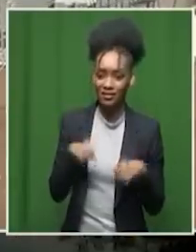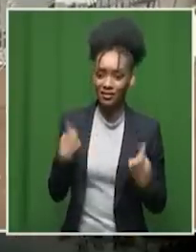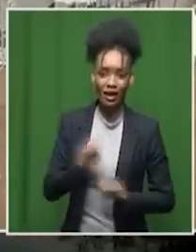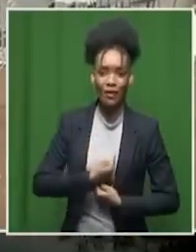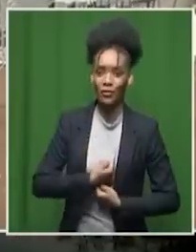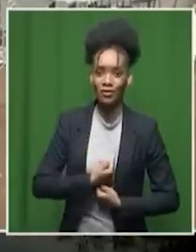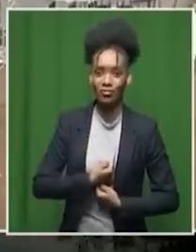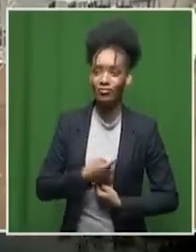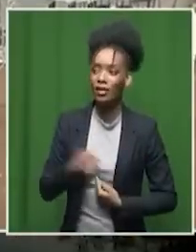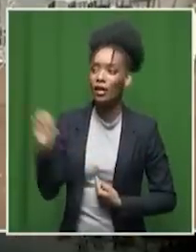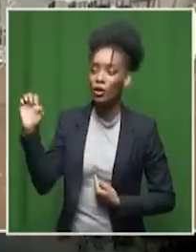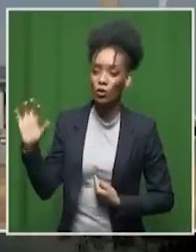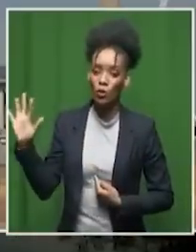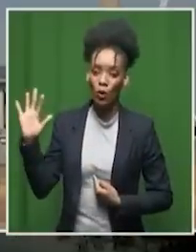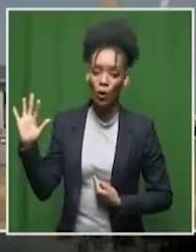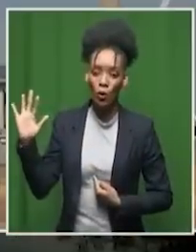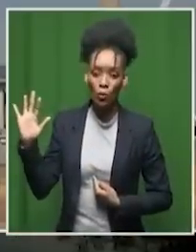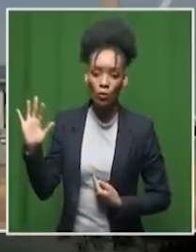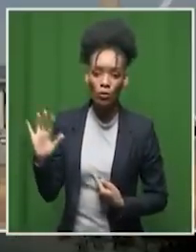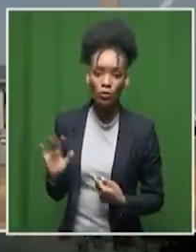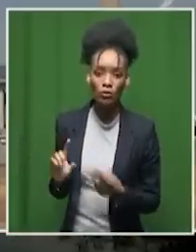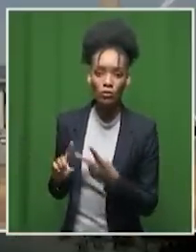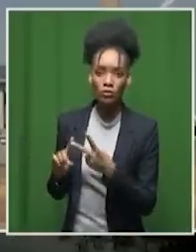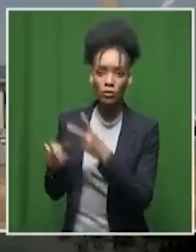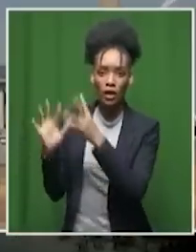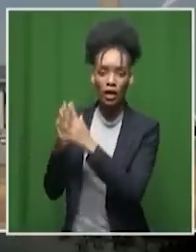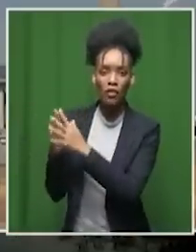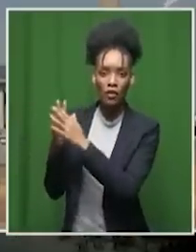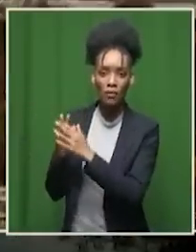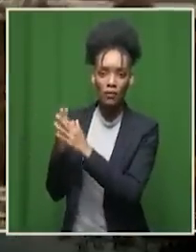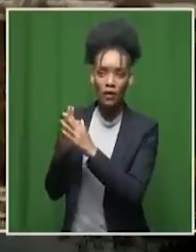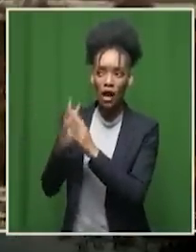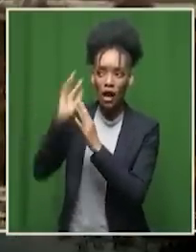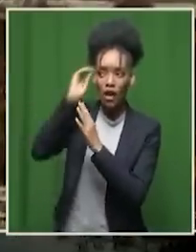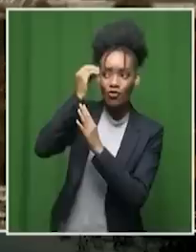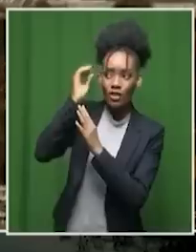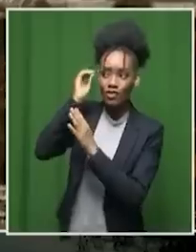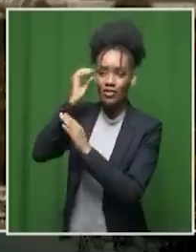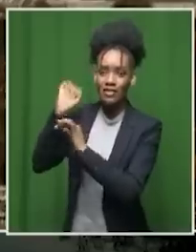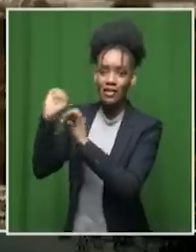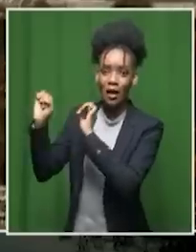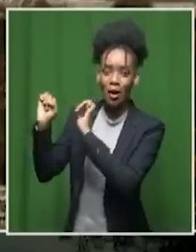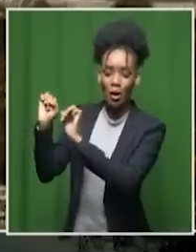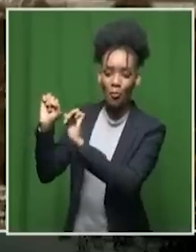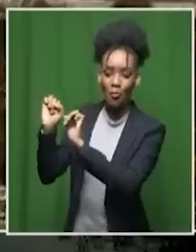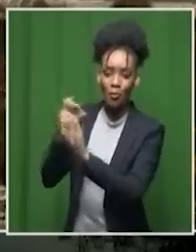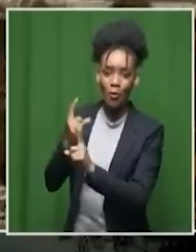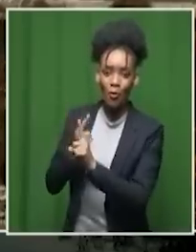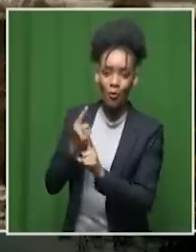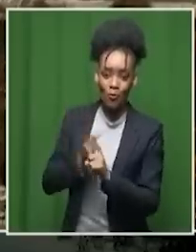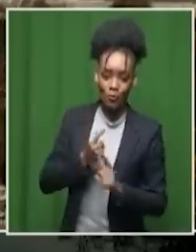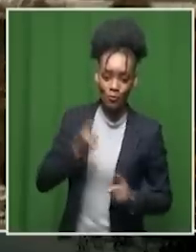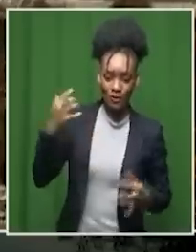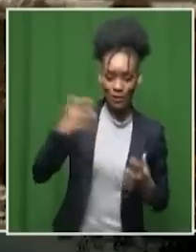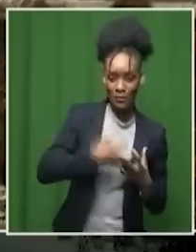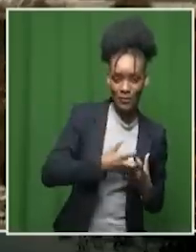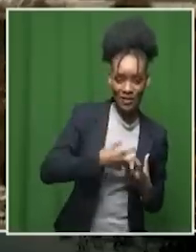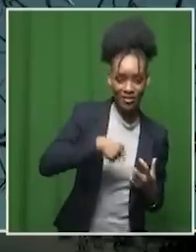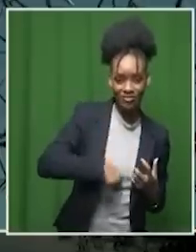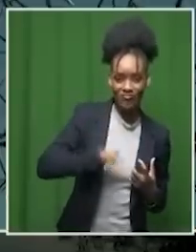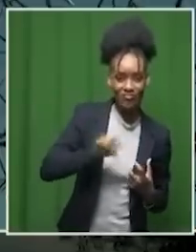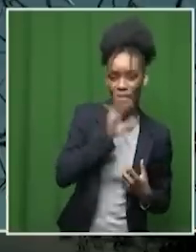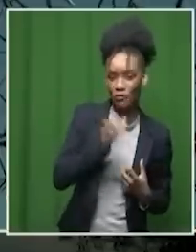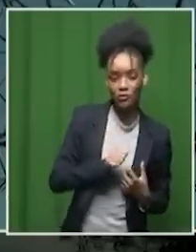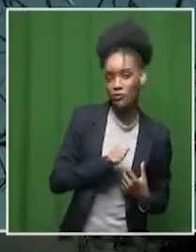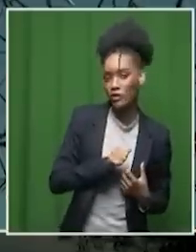of Europe and the interests of the United States aren't always coinciding with the need for